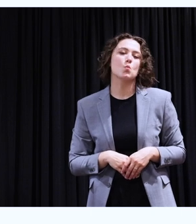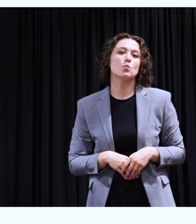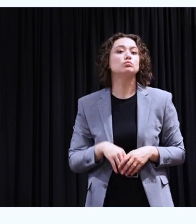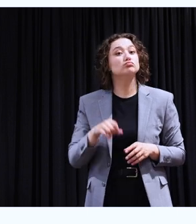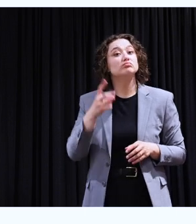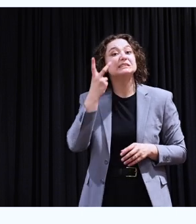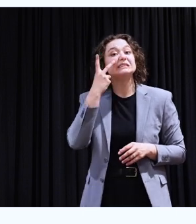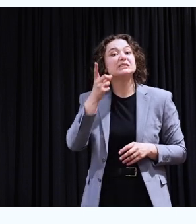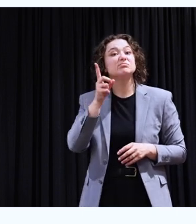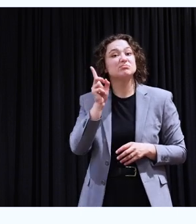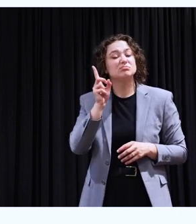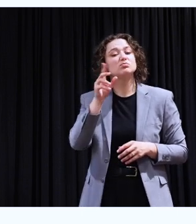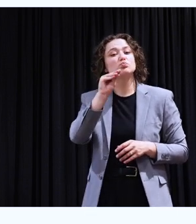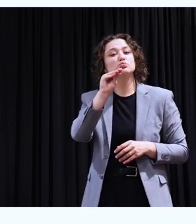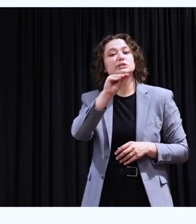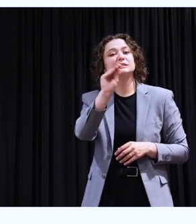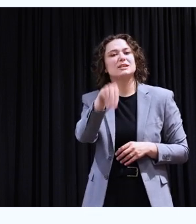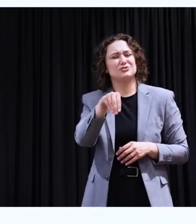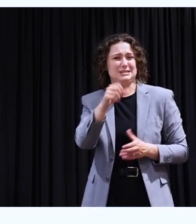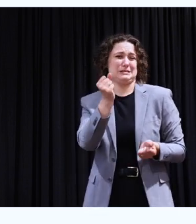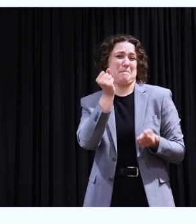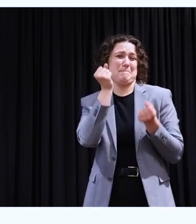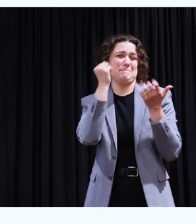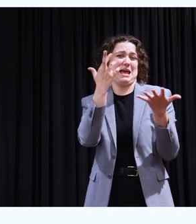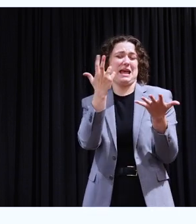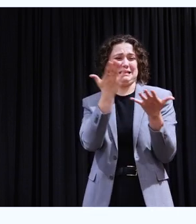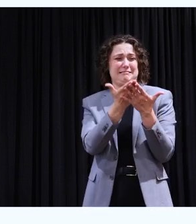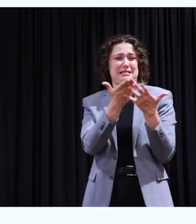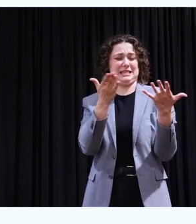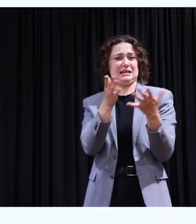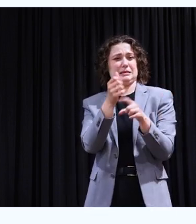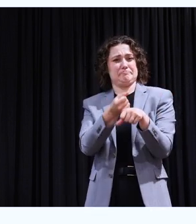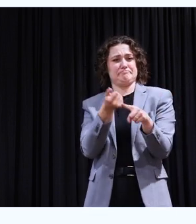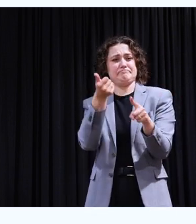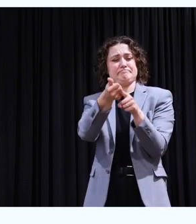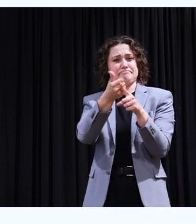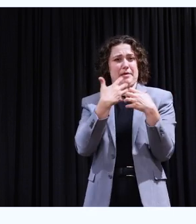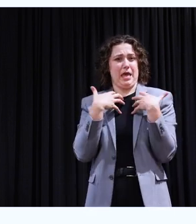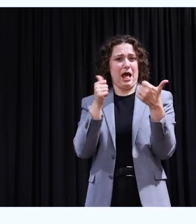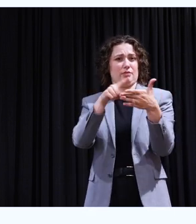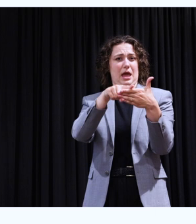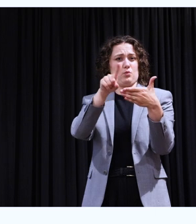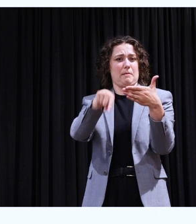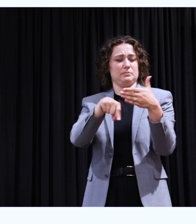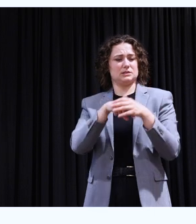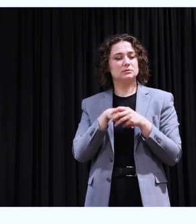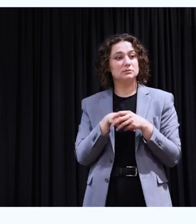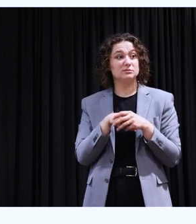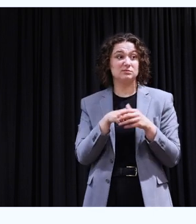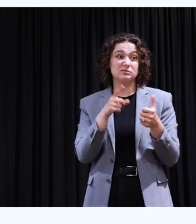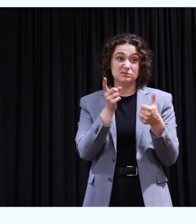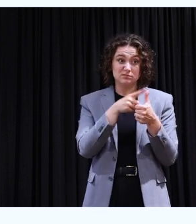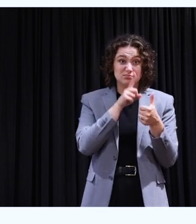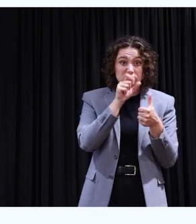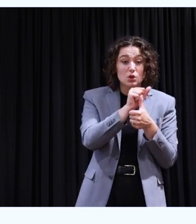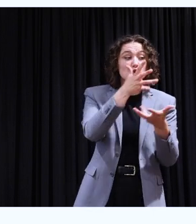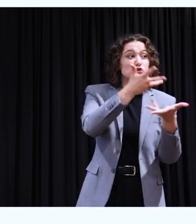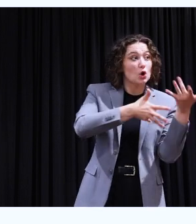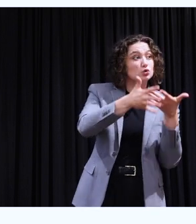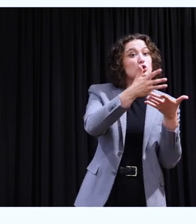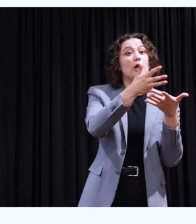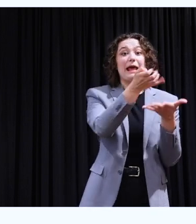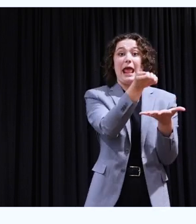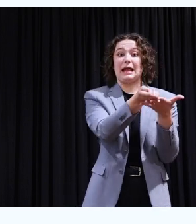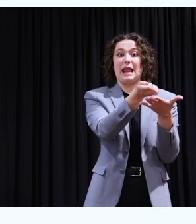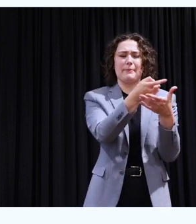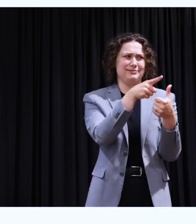these percentages, there's a number of things that impact health outcomes. As we look at social and economic, that's 40%. So think about, again,